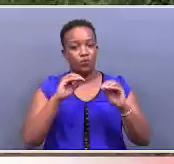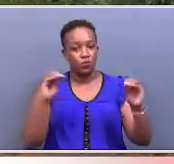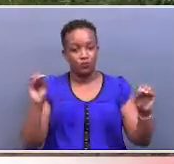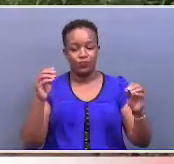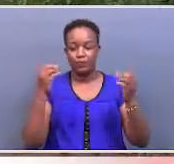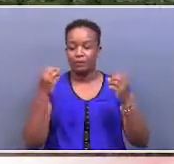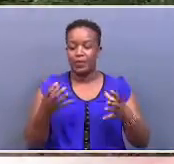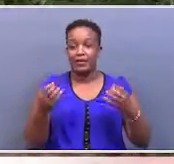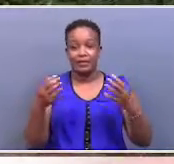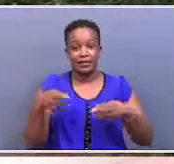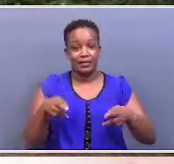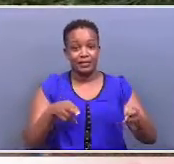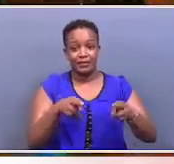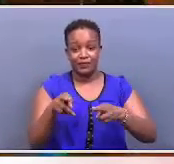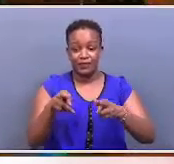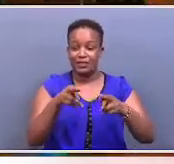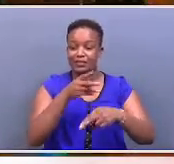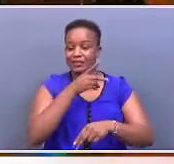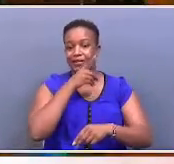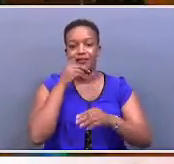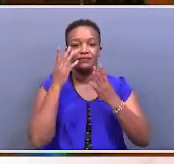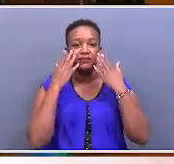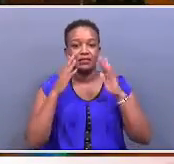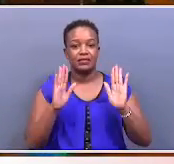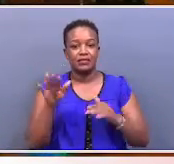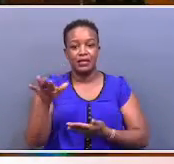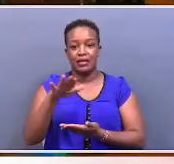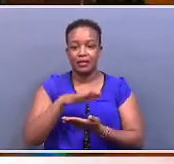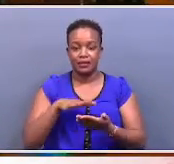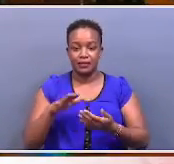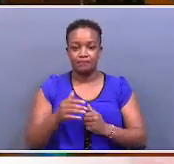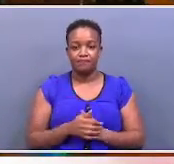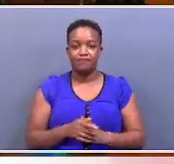of rivers dried up in the area. Now that story has